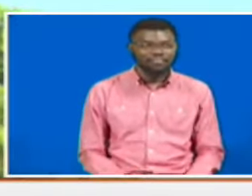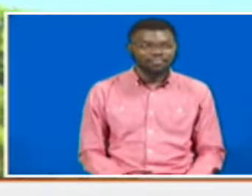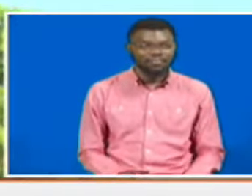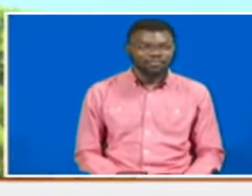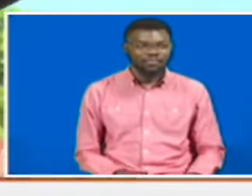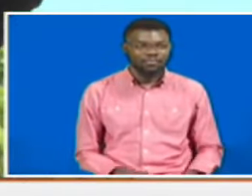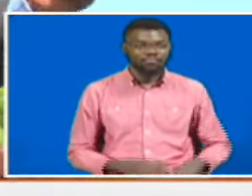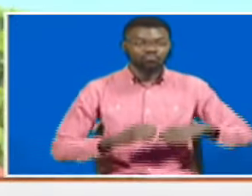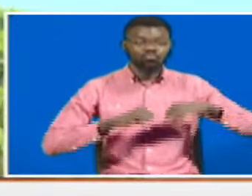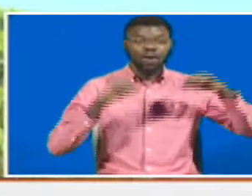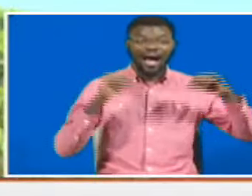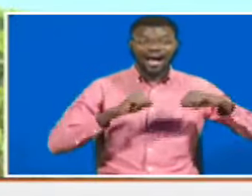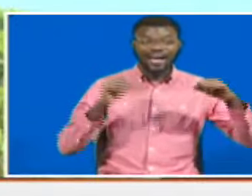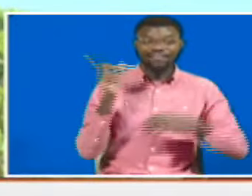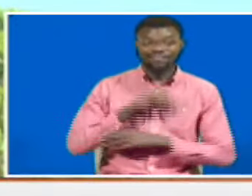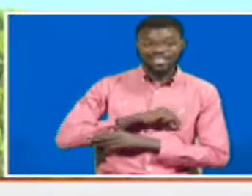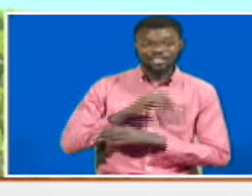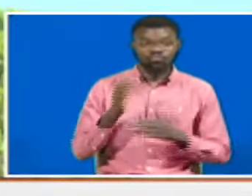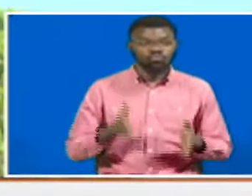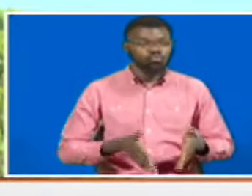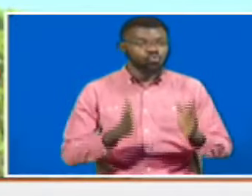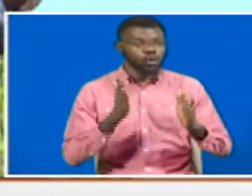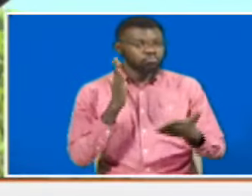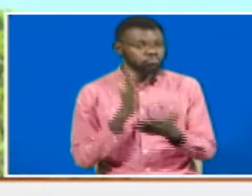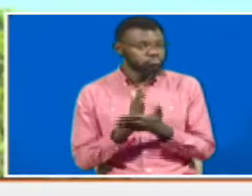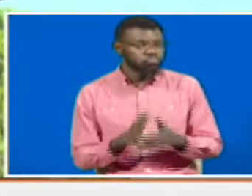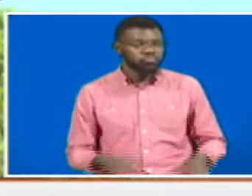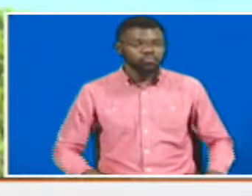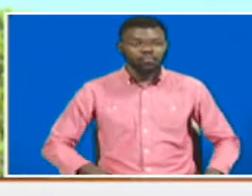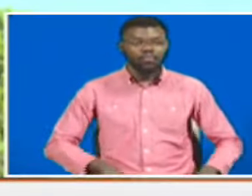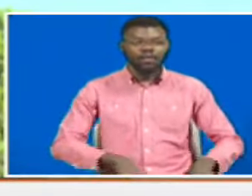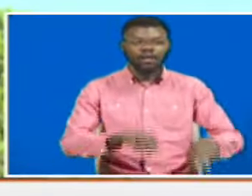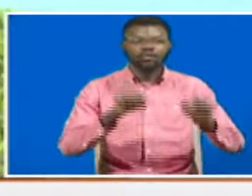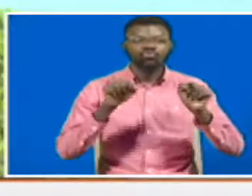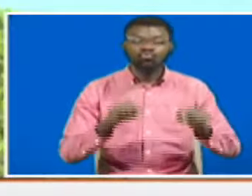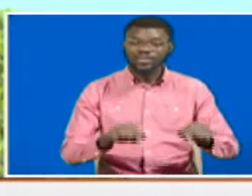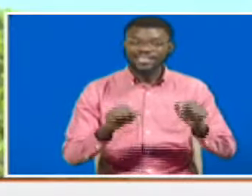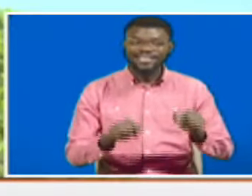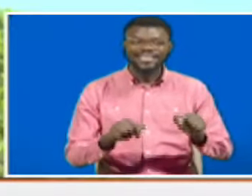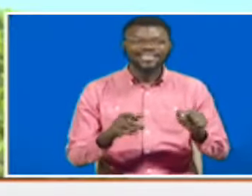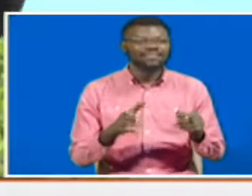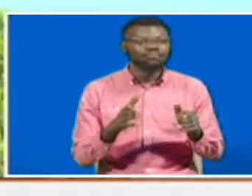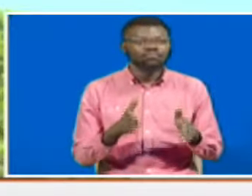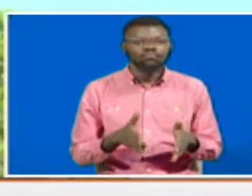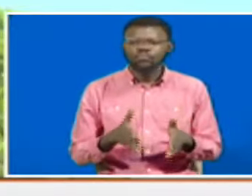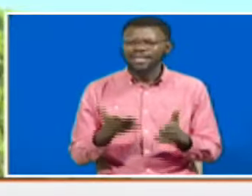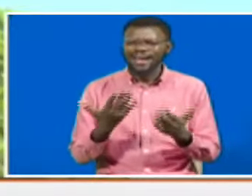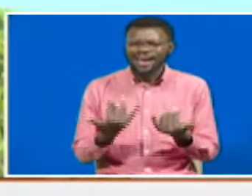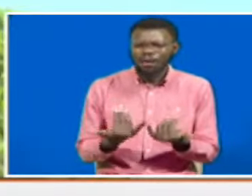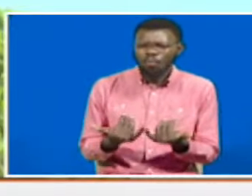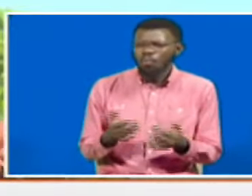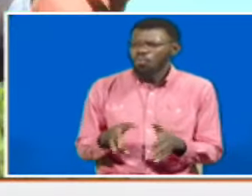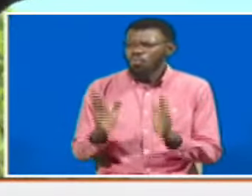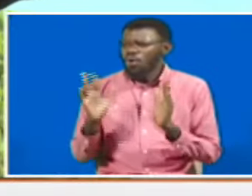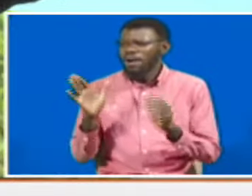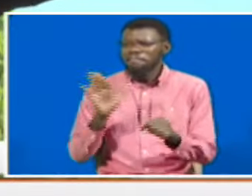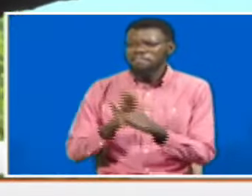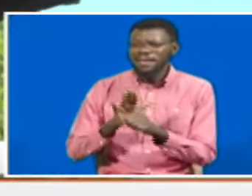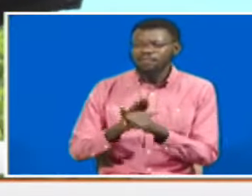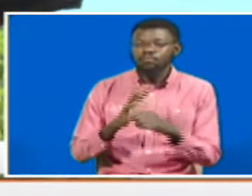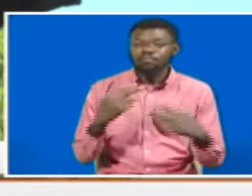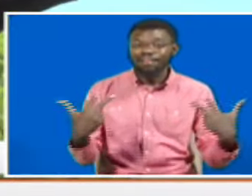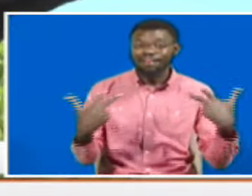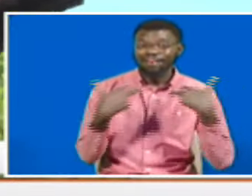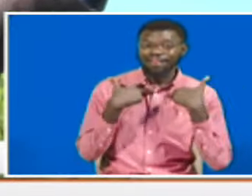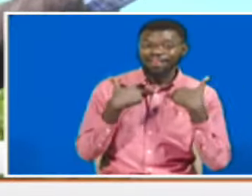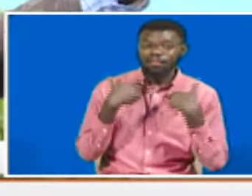Tulikubaliana mambo hii ya barabara, si ni kweli? Sasa leo hii barabara nyingi zilikuwa zimekwama. Na ilikwama kwa